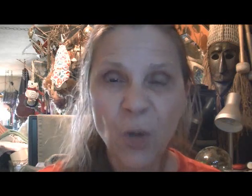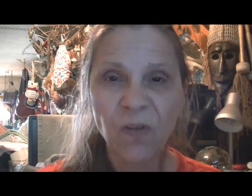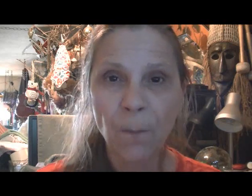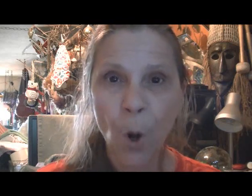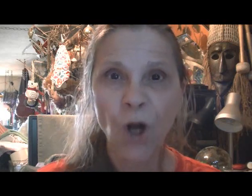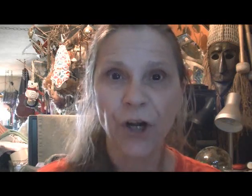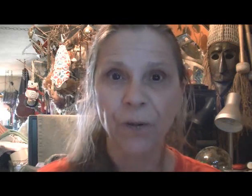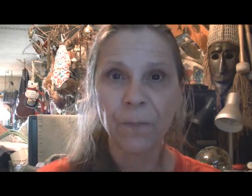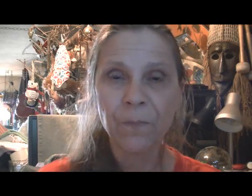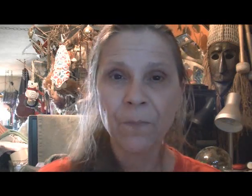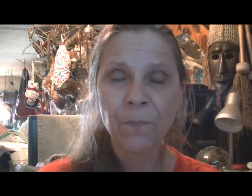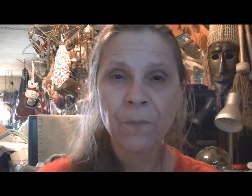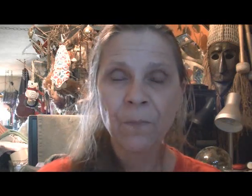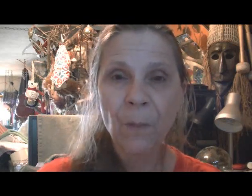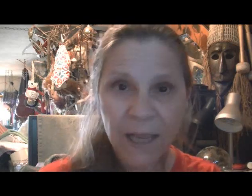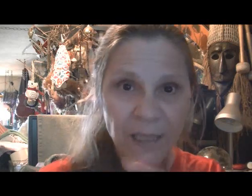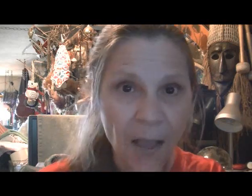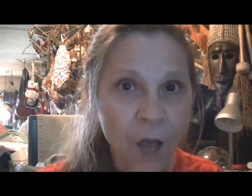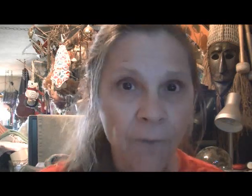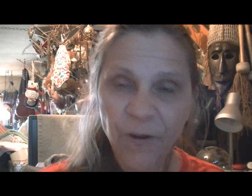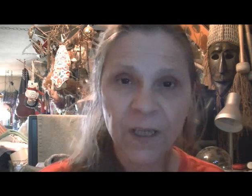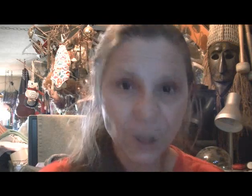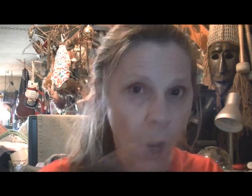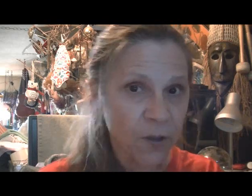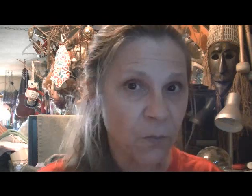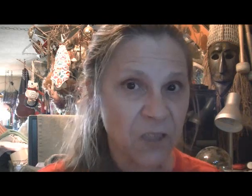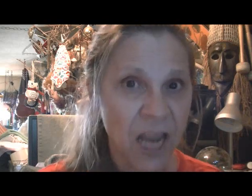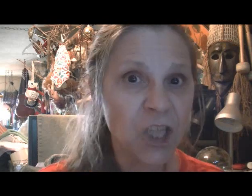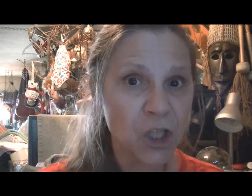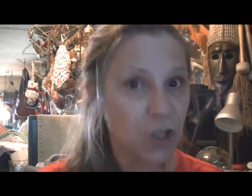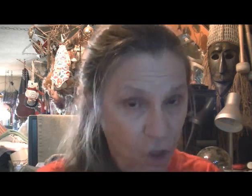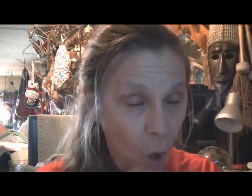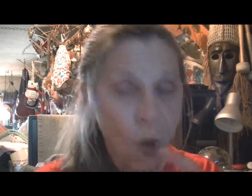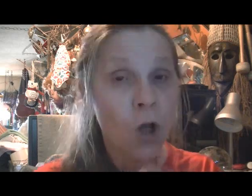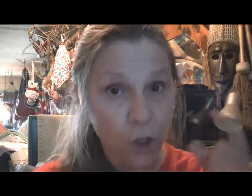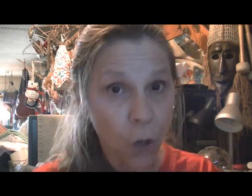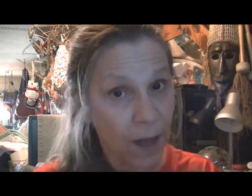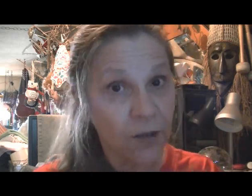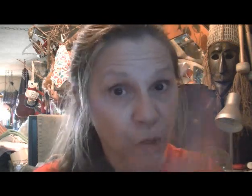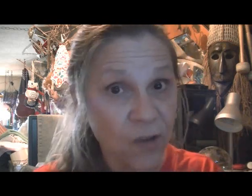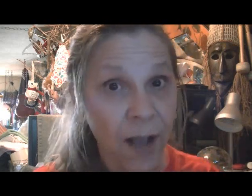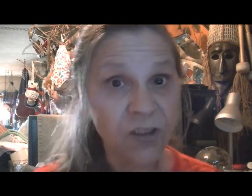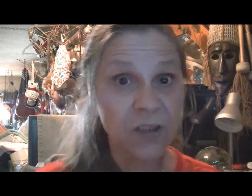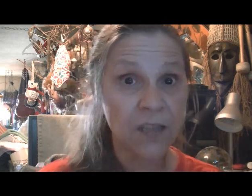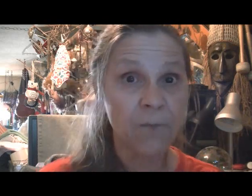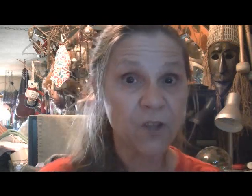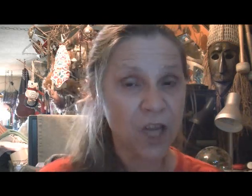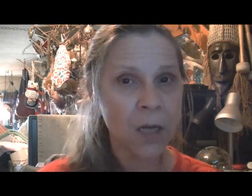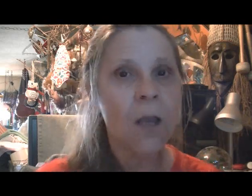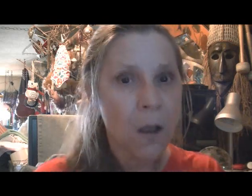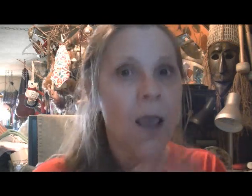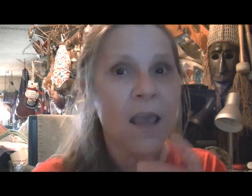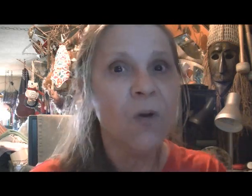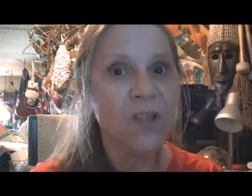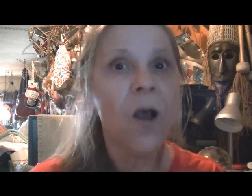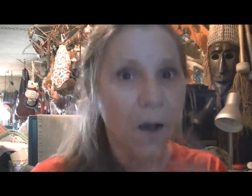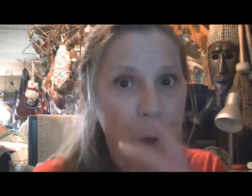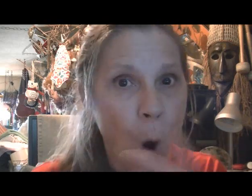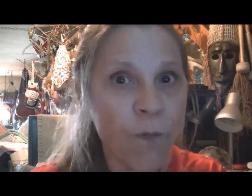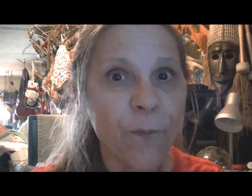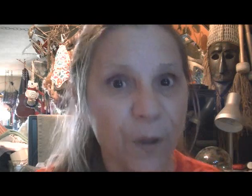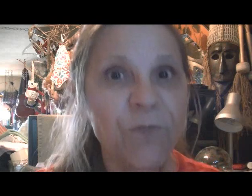nothing to do with the border. Because I've got fucking documentation to show that in 2017, it